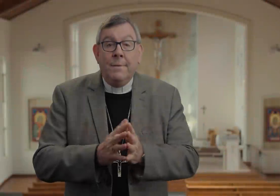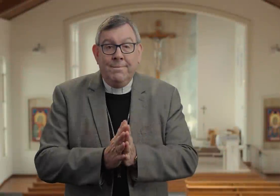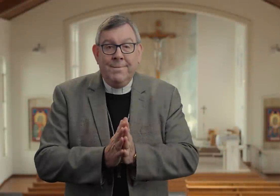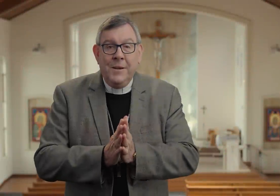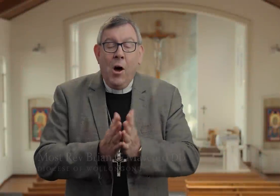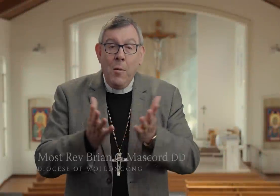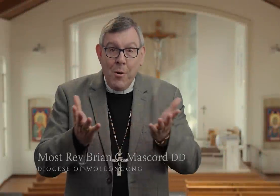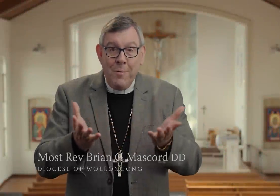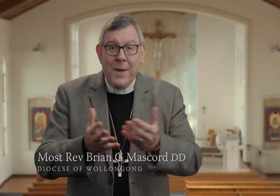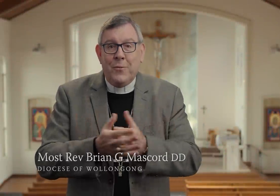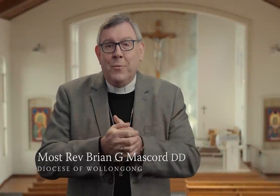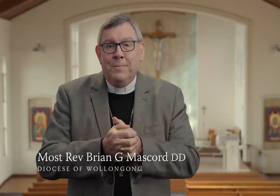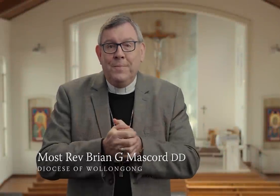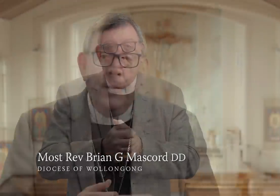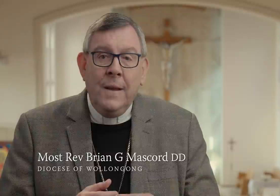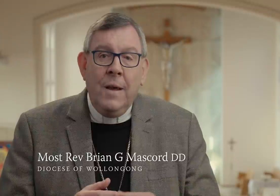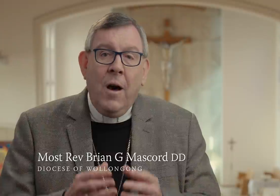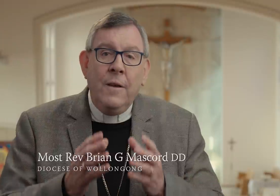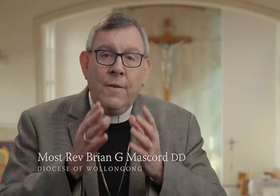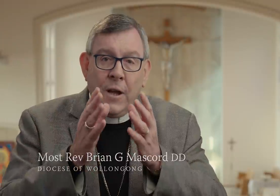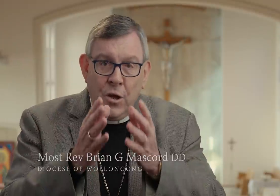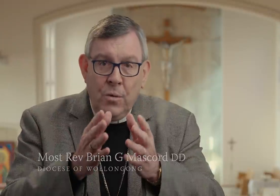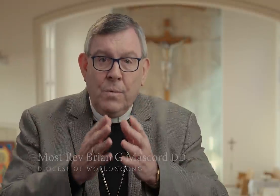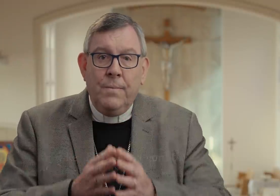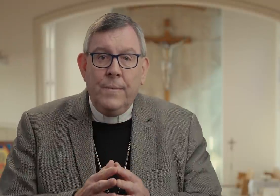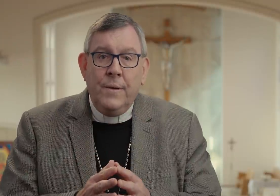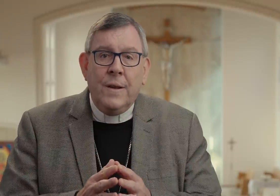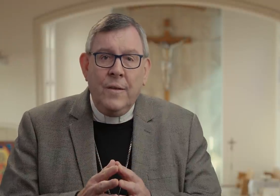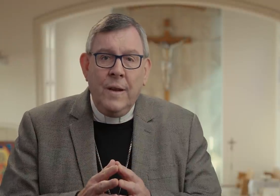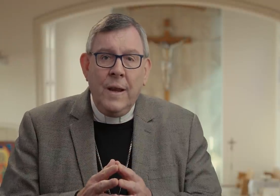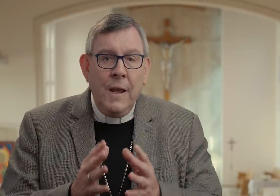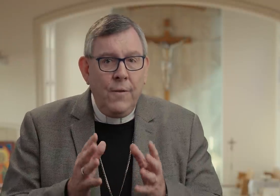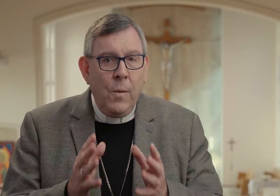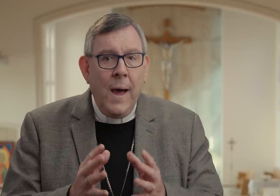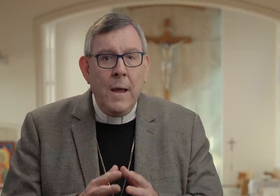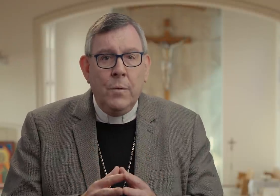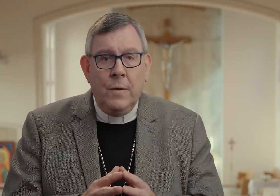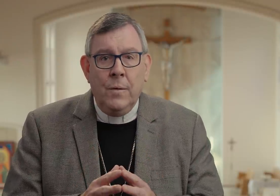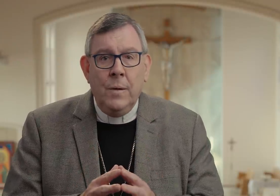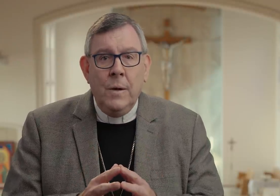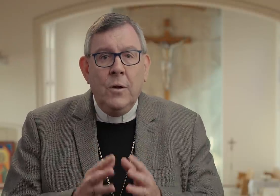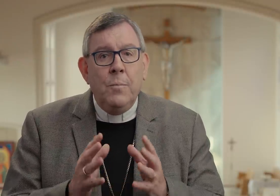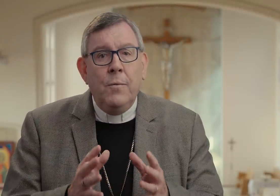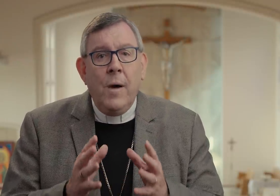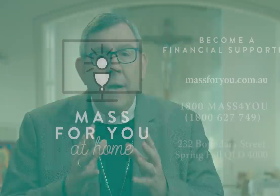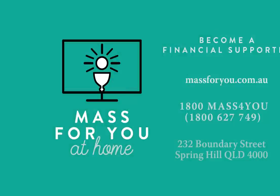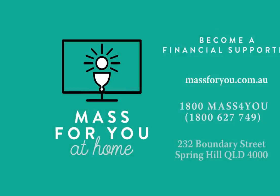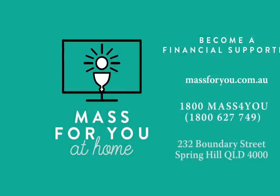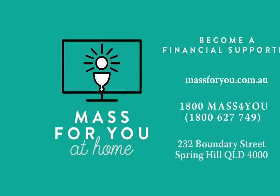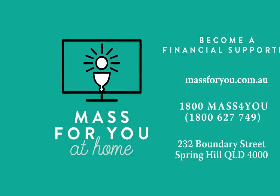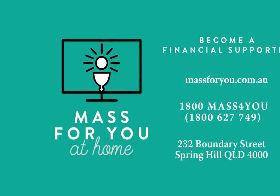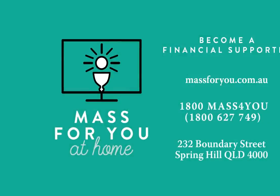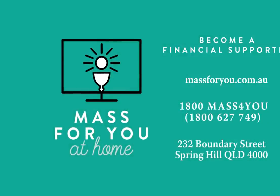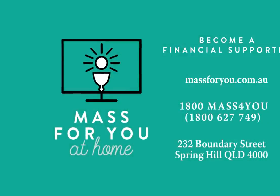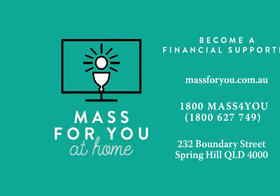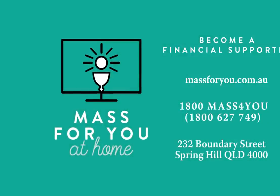Hi, I'm Brian Mascord. I invite you to consider, if you are able to provide